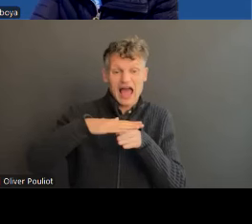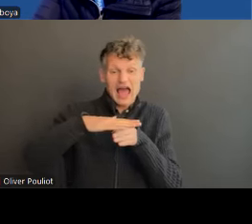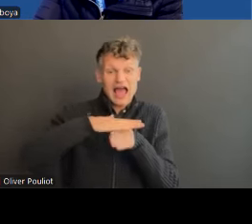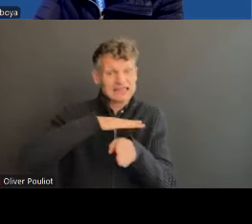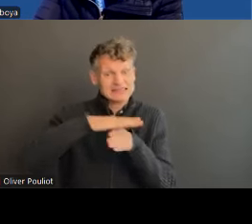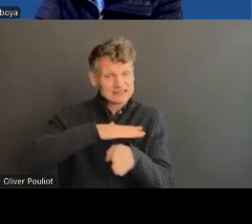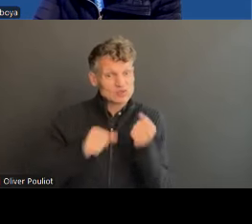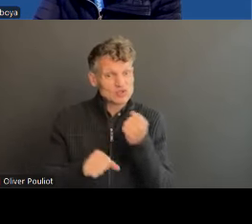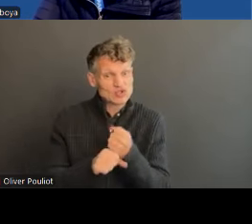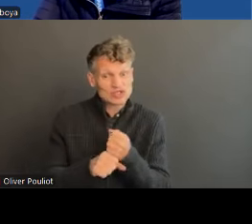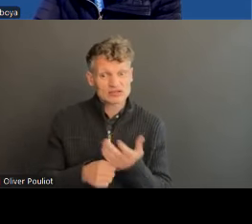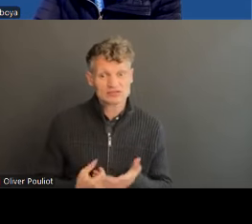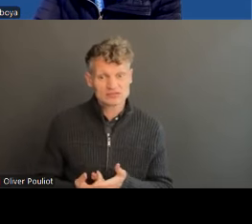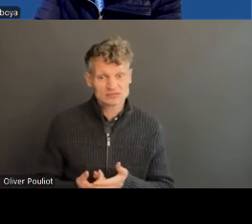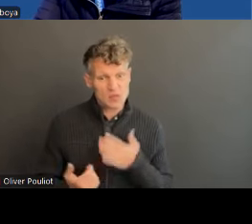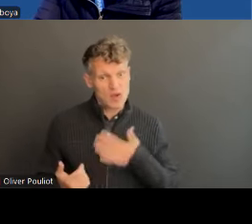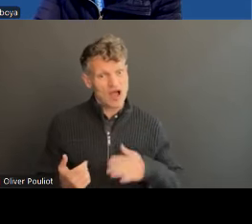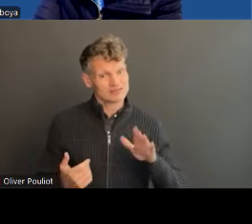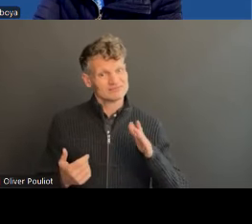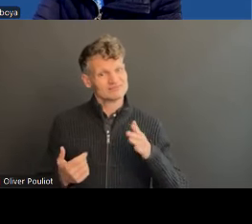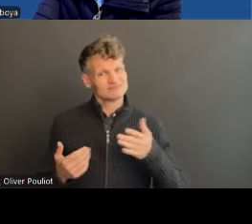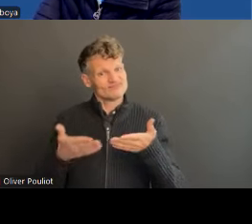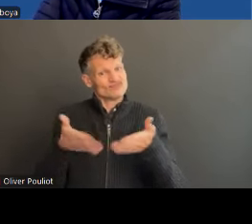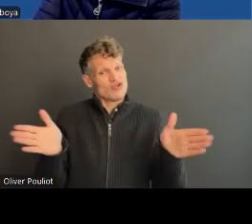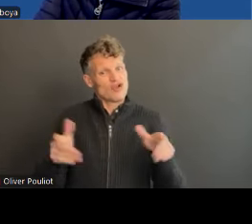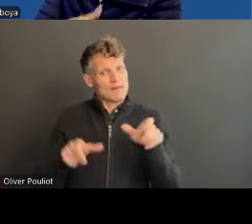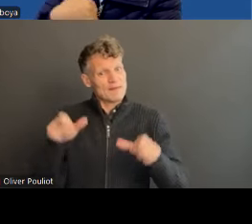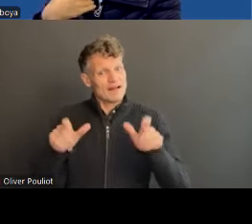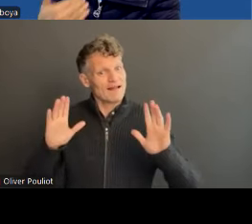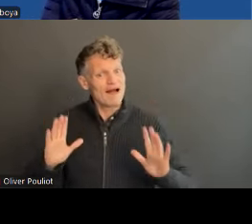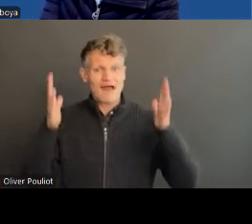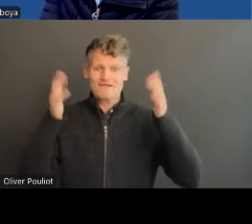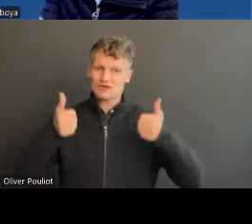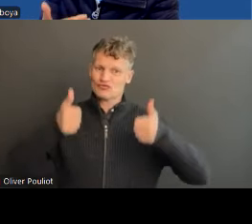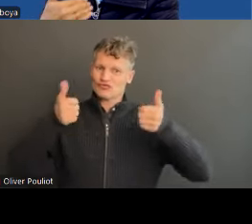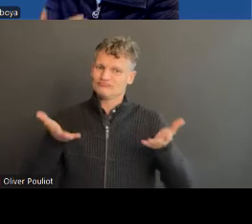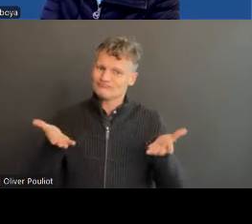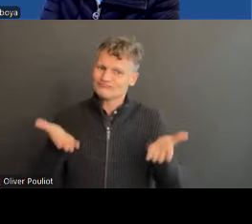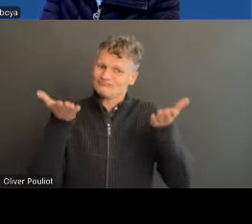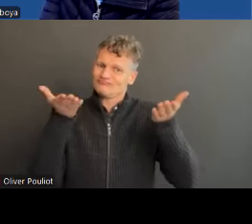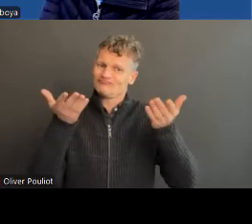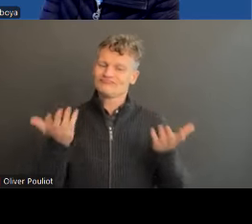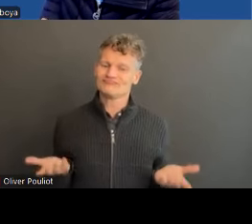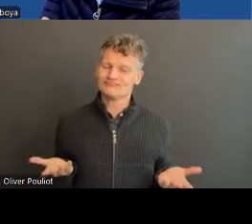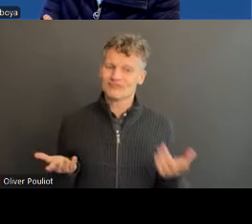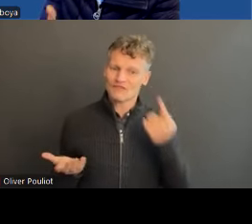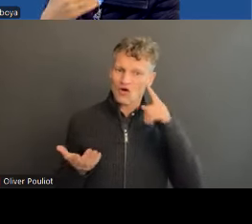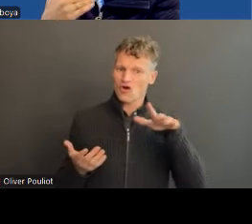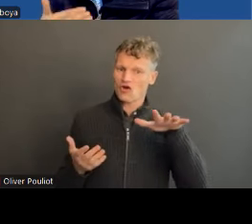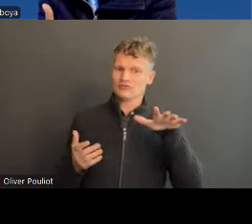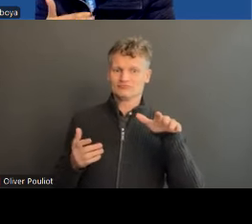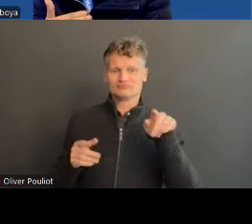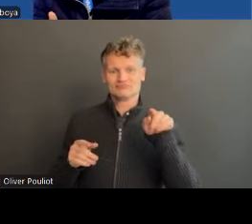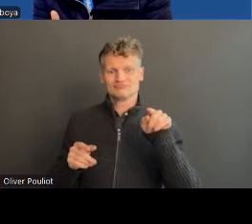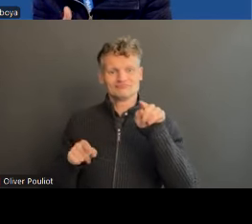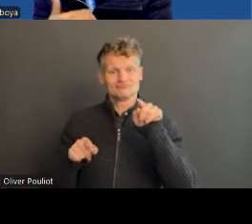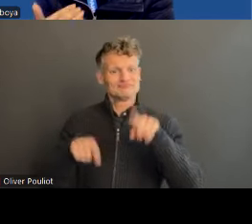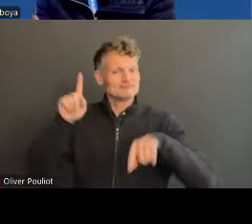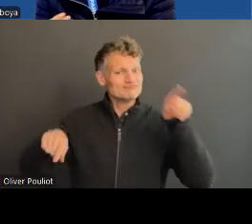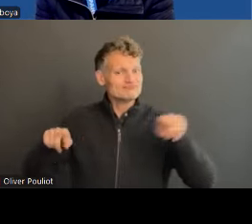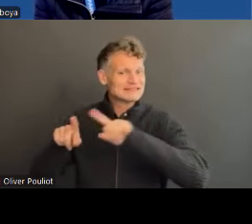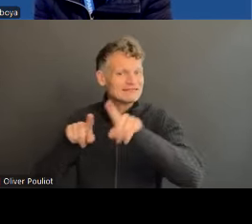burden of diseases of those communities. So we want to make social determinants the core